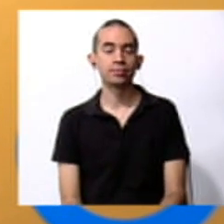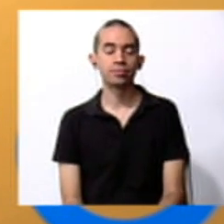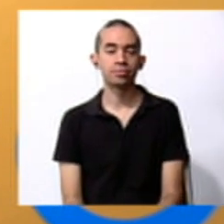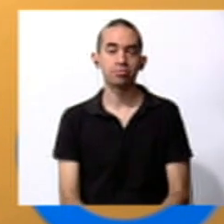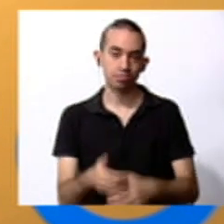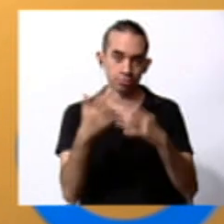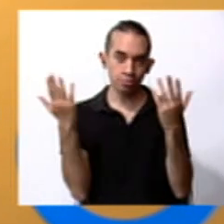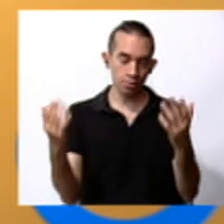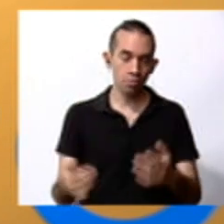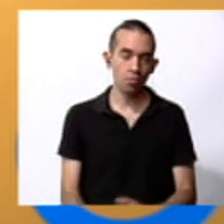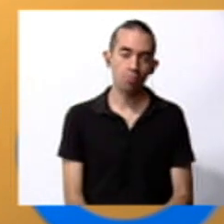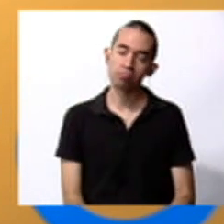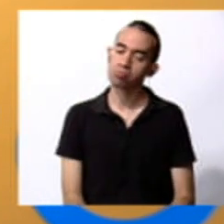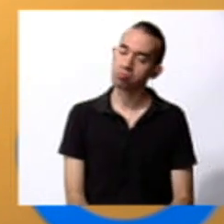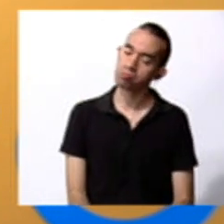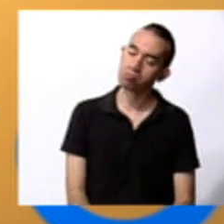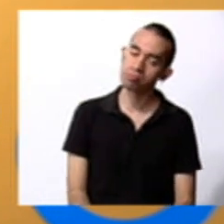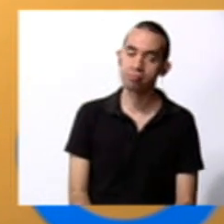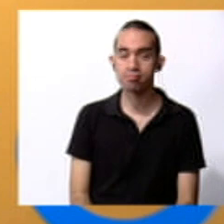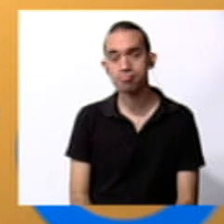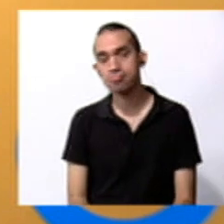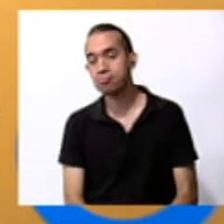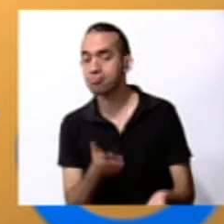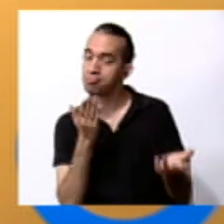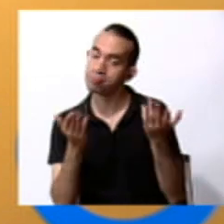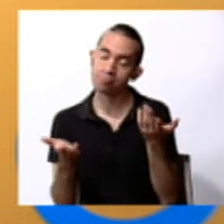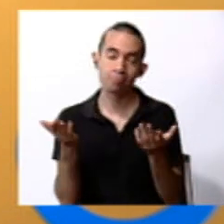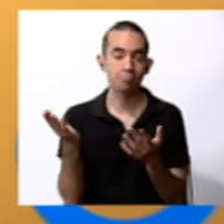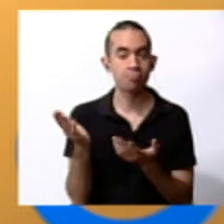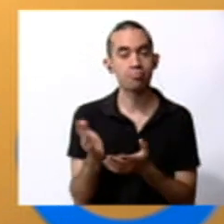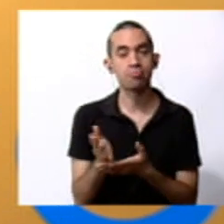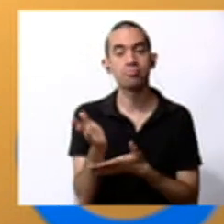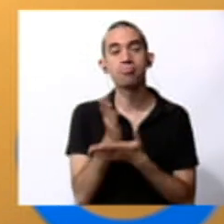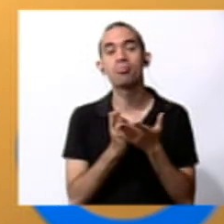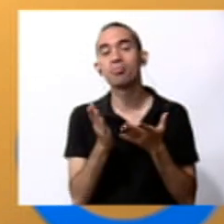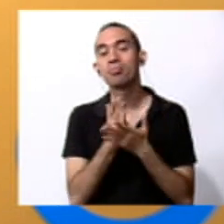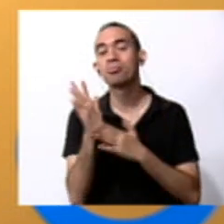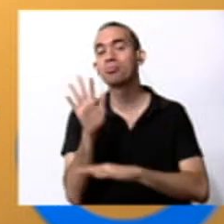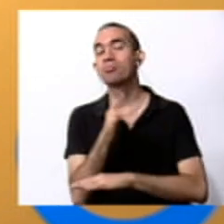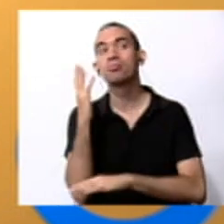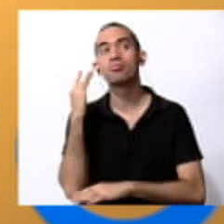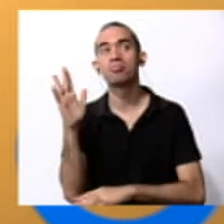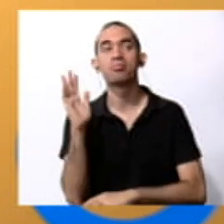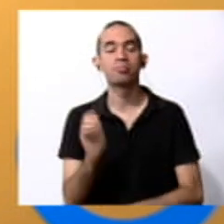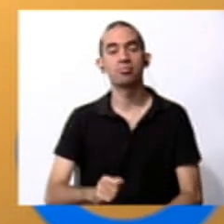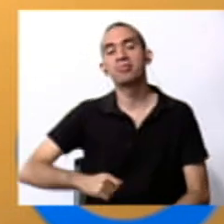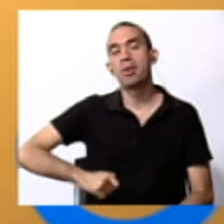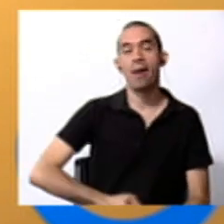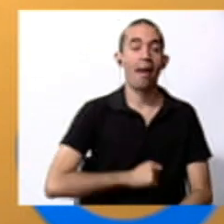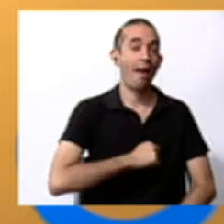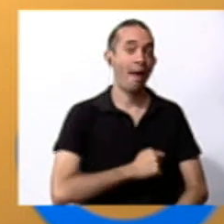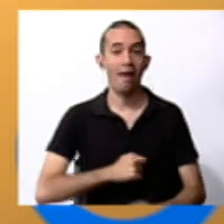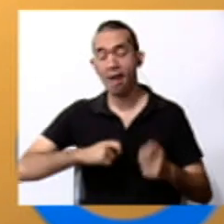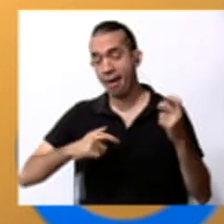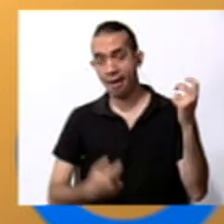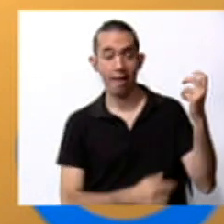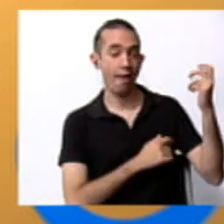So maybe we are listening to some kind of music. Let's see.